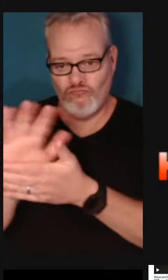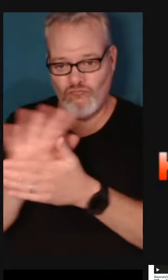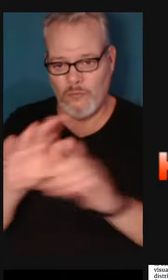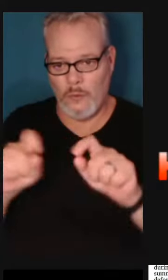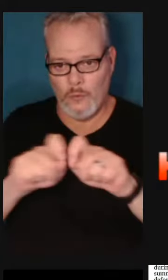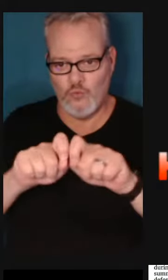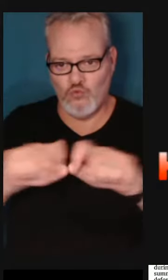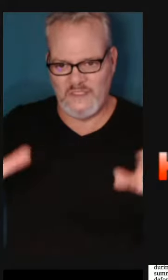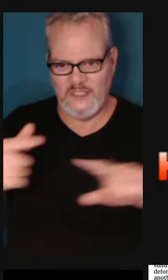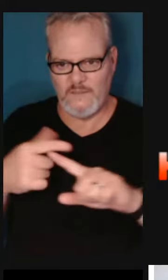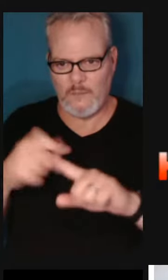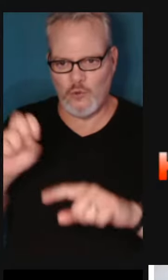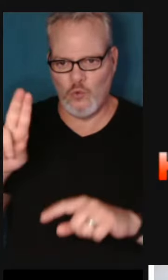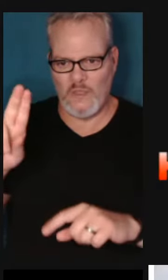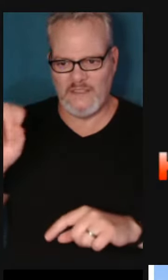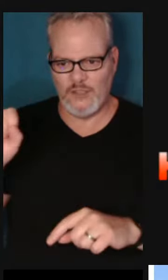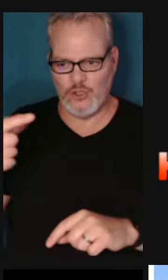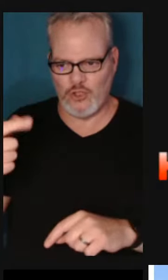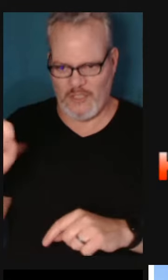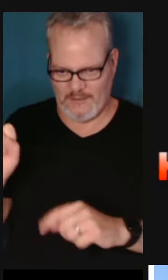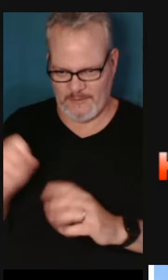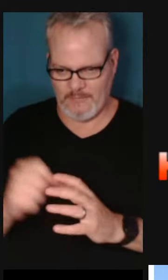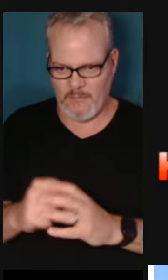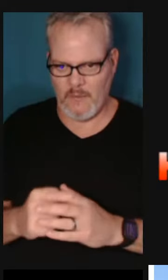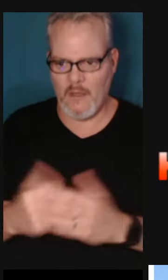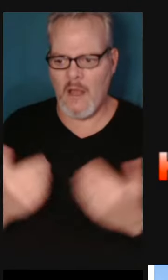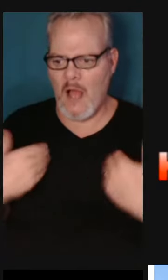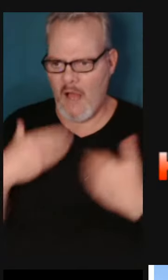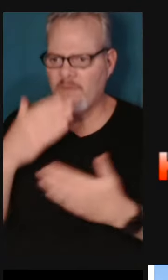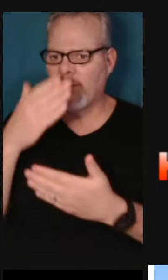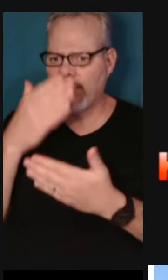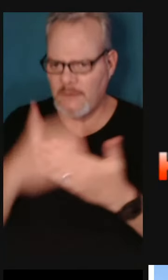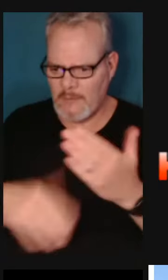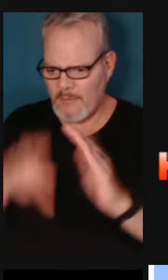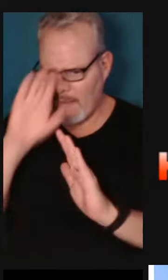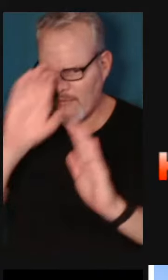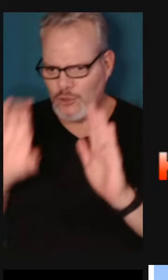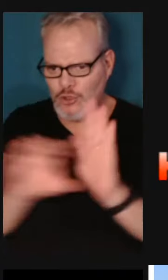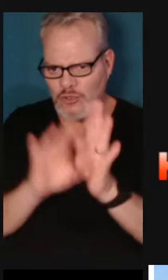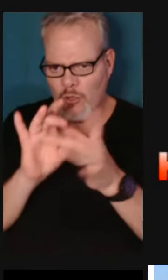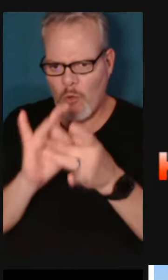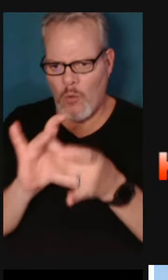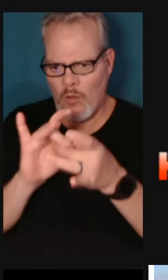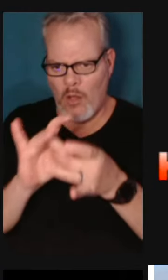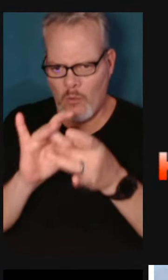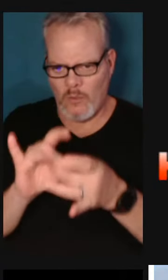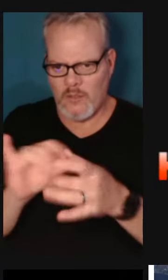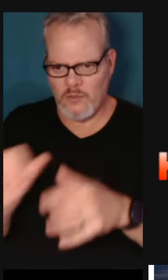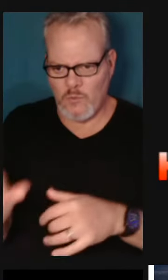have some images that go along with this as well, from the ground as well there.